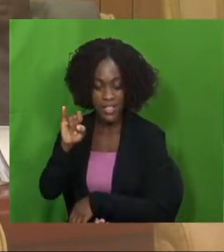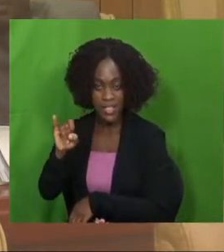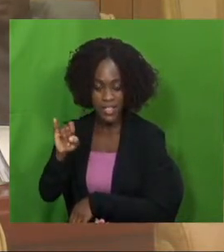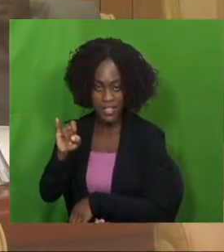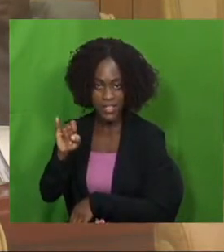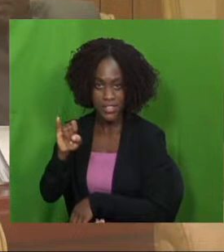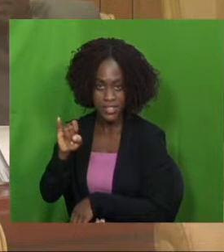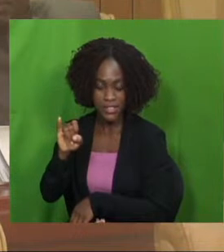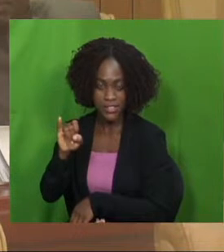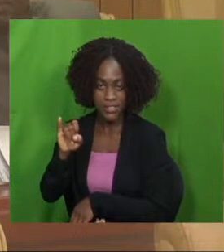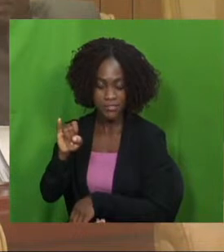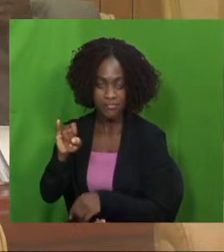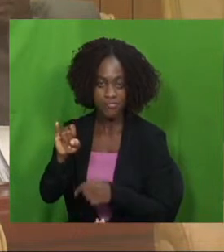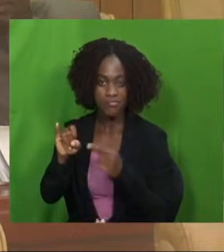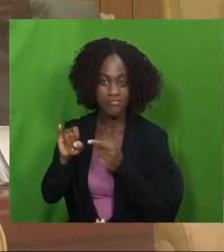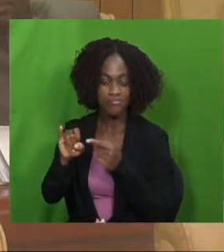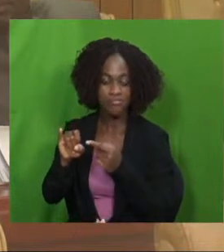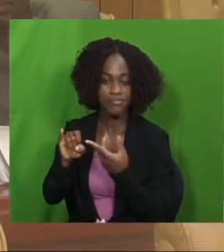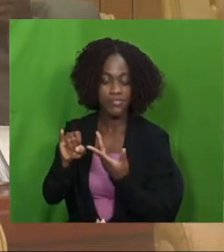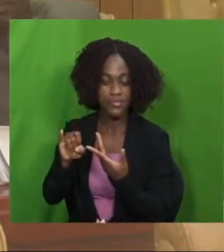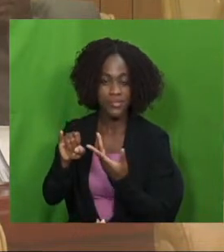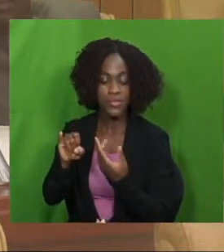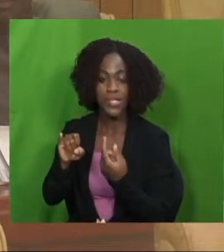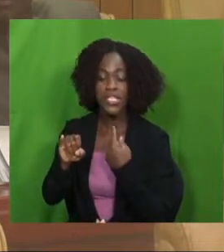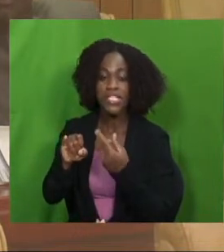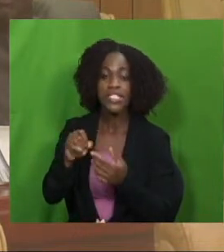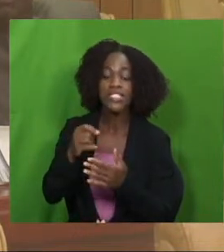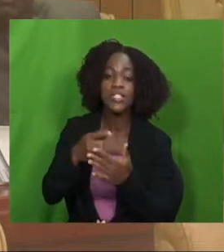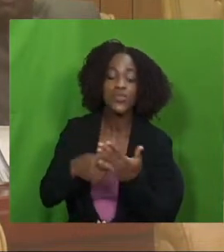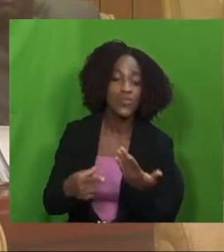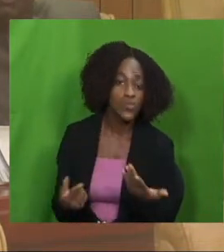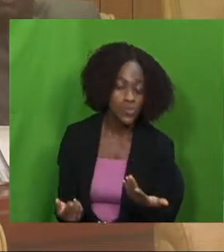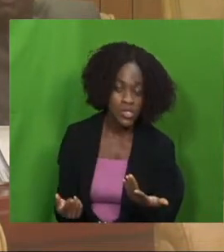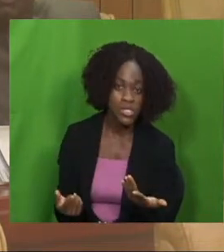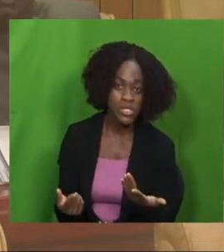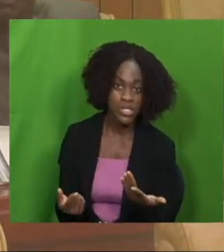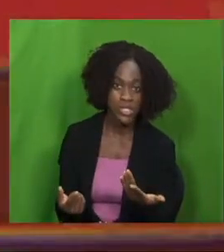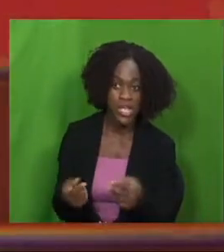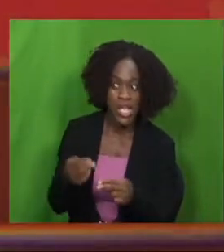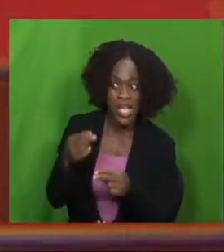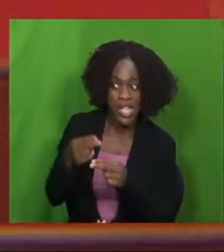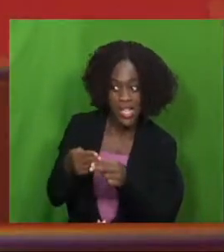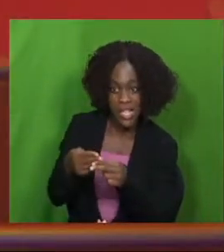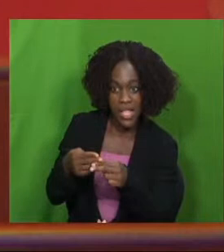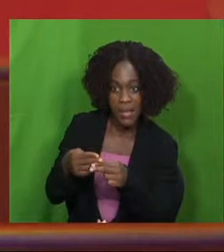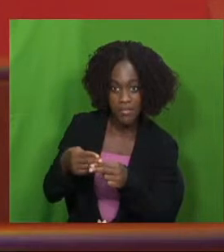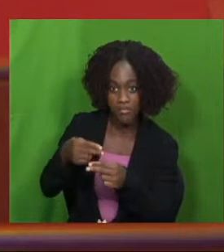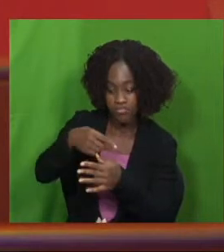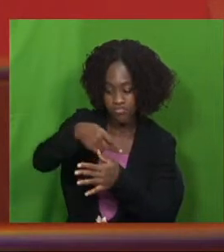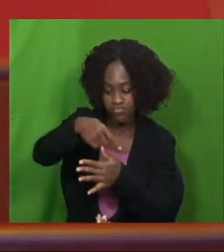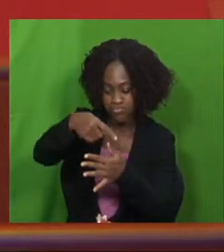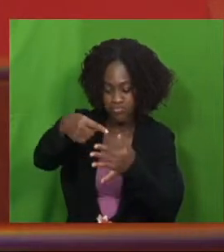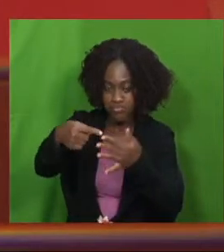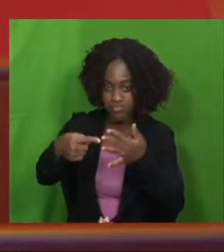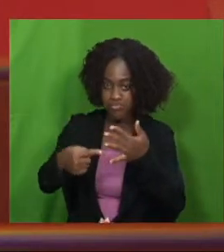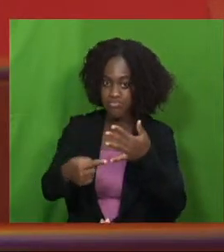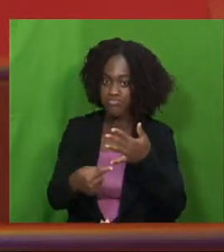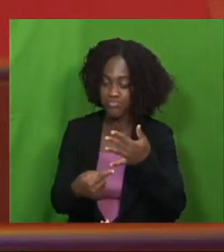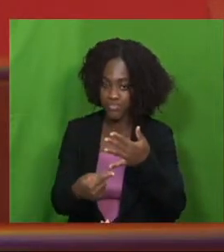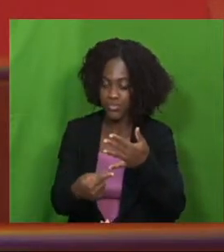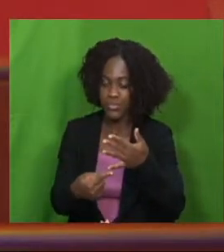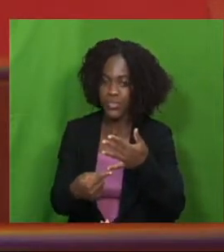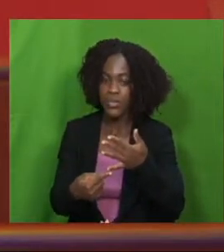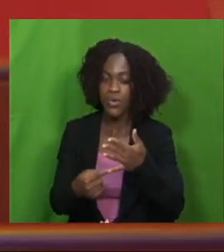Simple there is telling us that the names that fall under that are